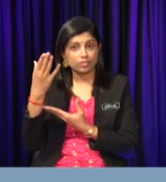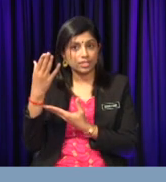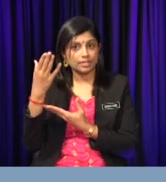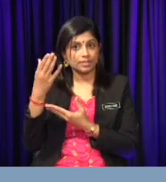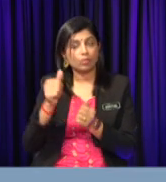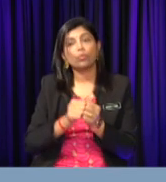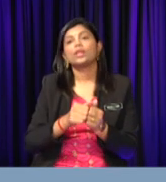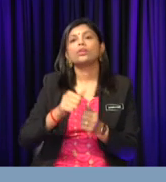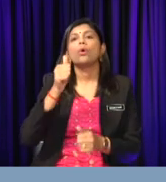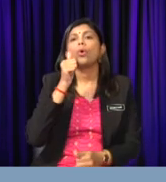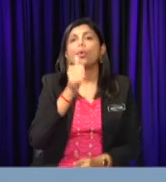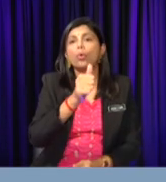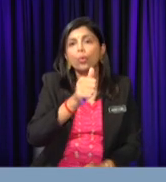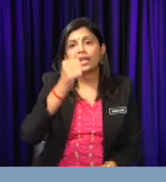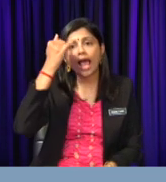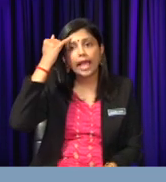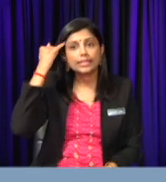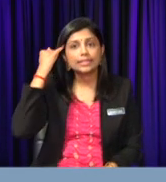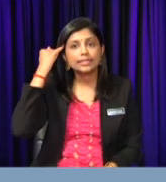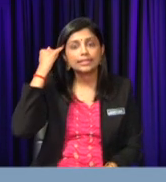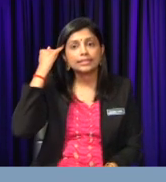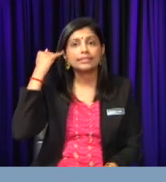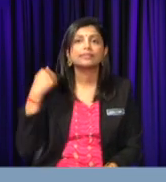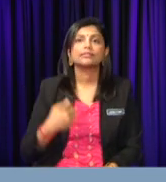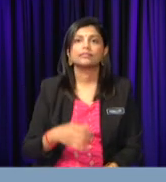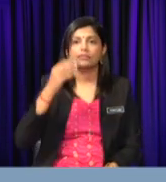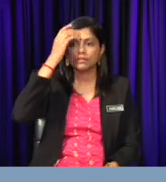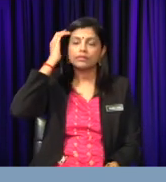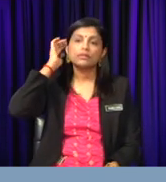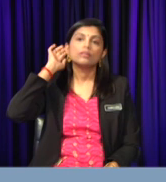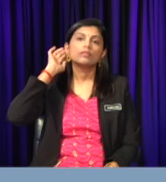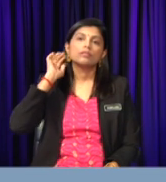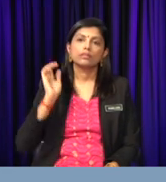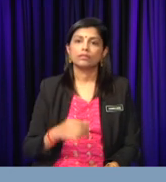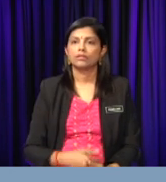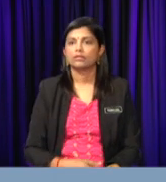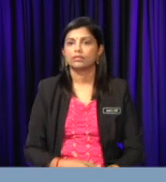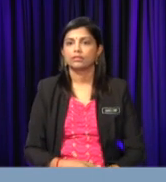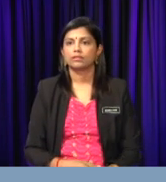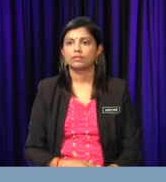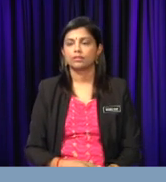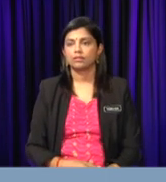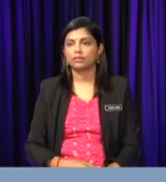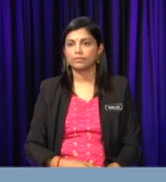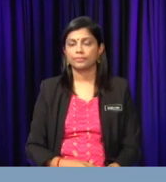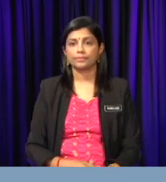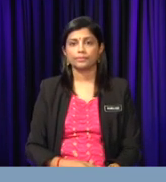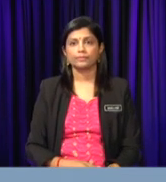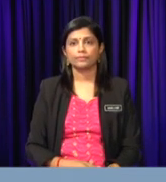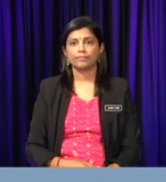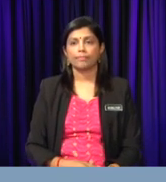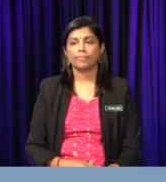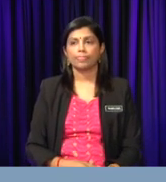ideas. Right. Okay? Mm-hmm. All right. Girls, any questions so far? You know what you need to do? Doing good. Okay. Yes. So there are